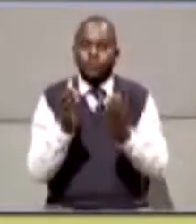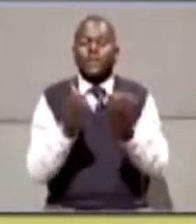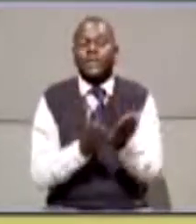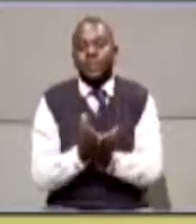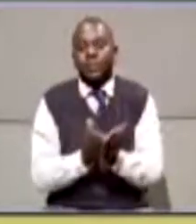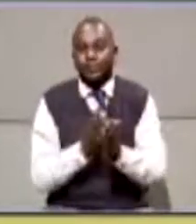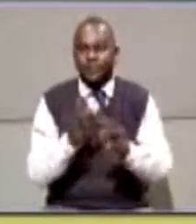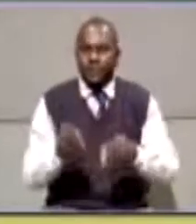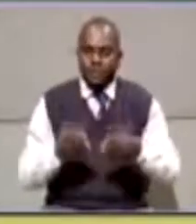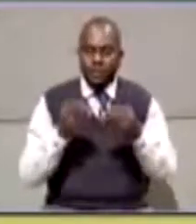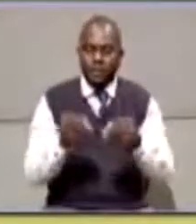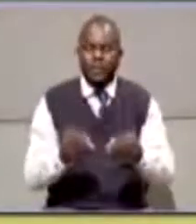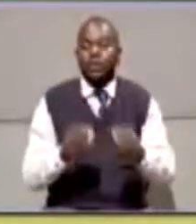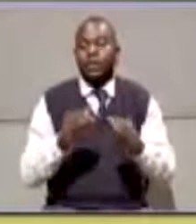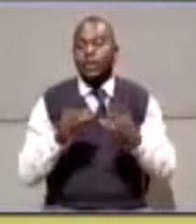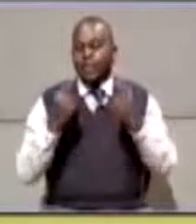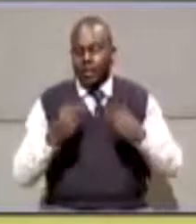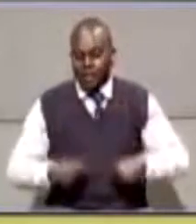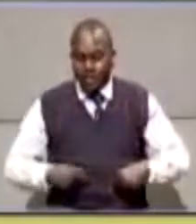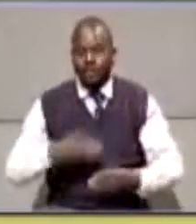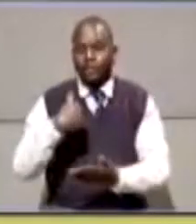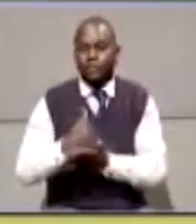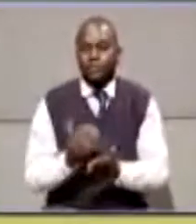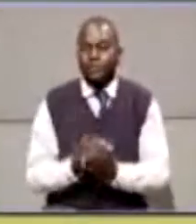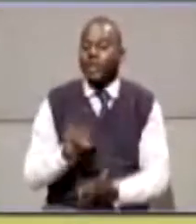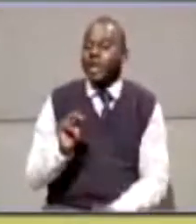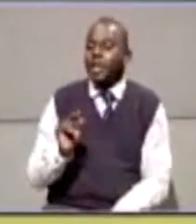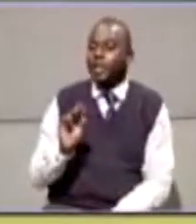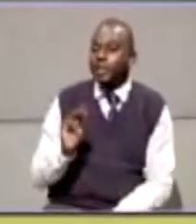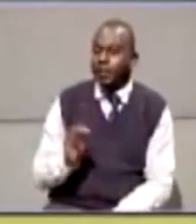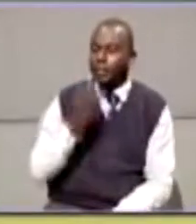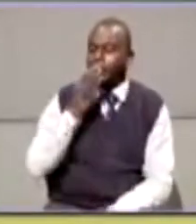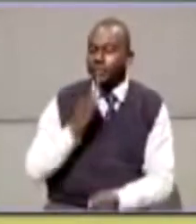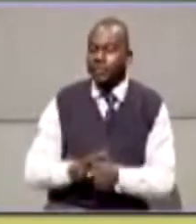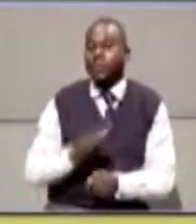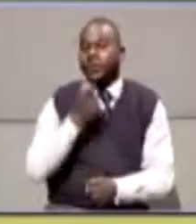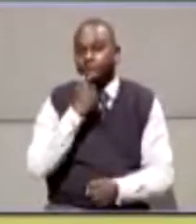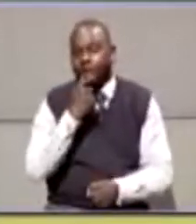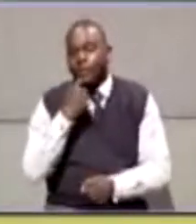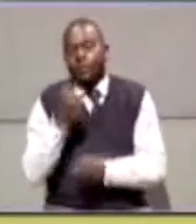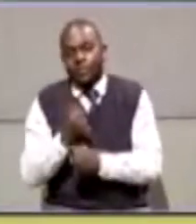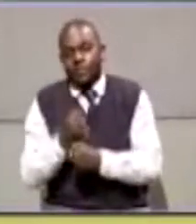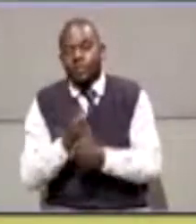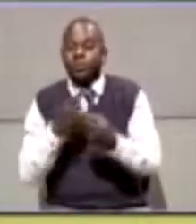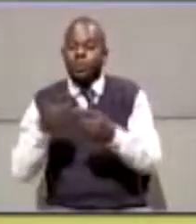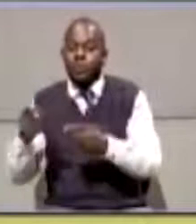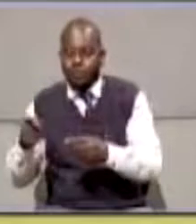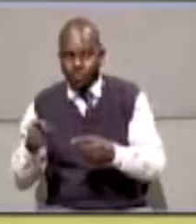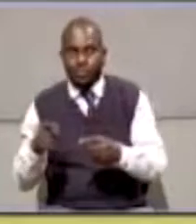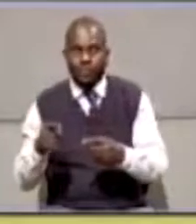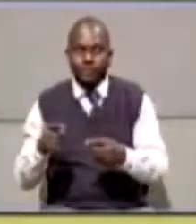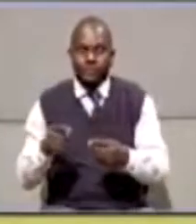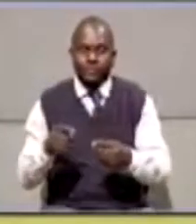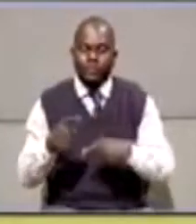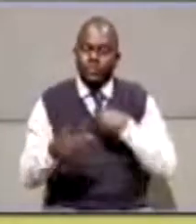service delivery in the health sector. As per the NRM Manifesto, in Lango sub-region, work at different sites